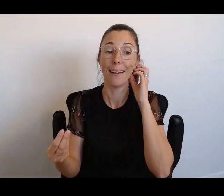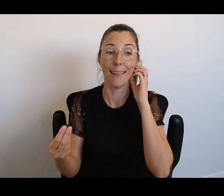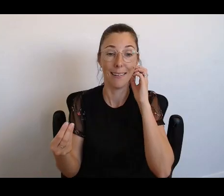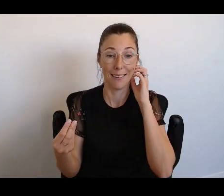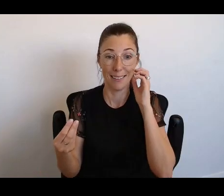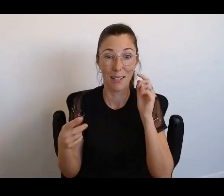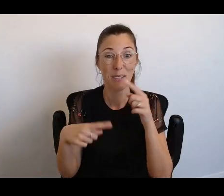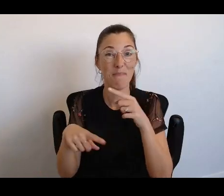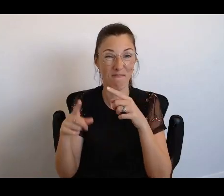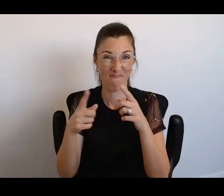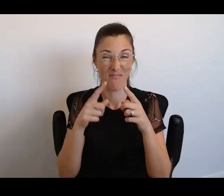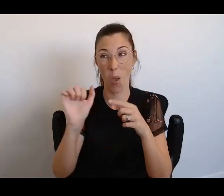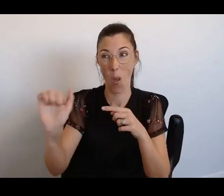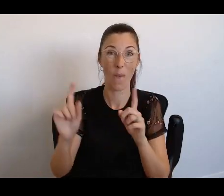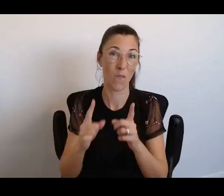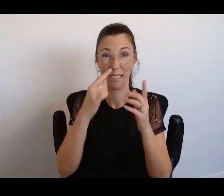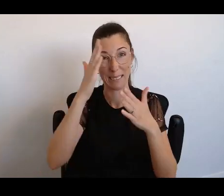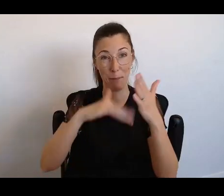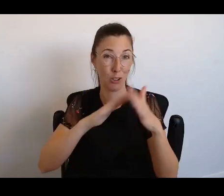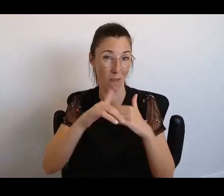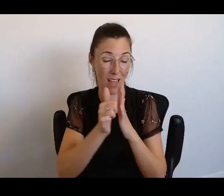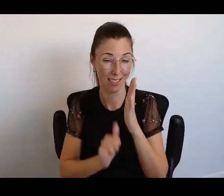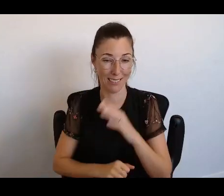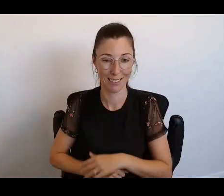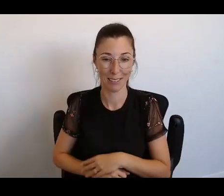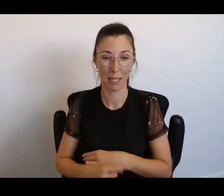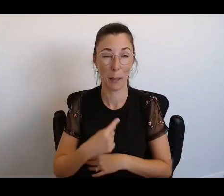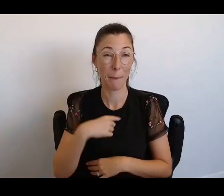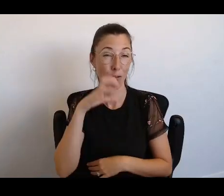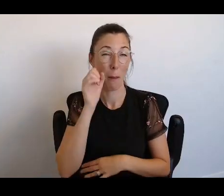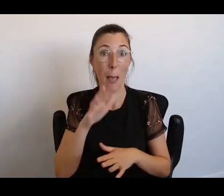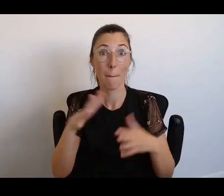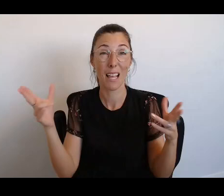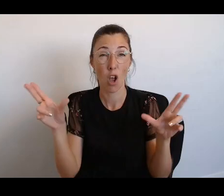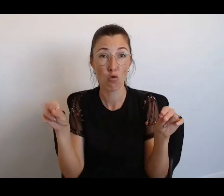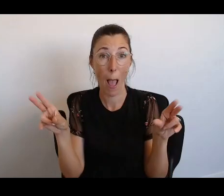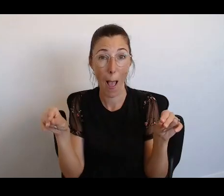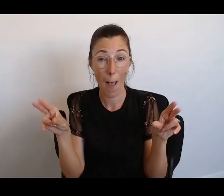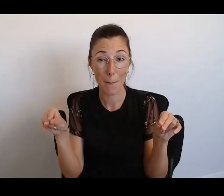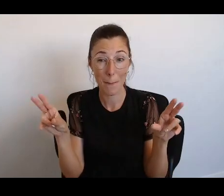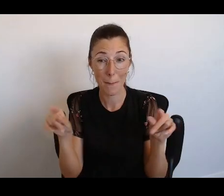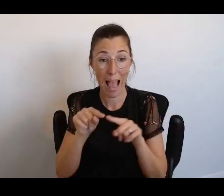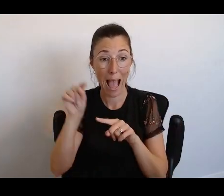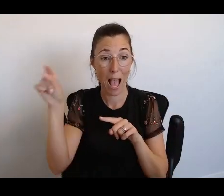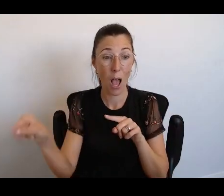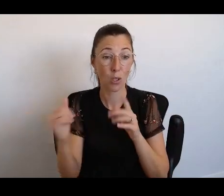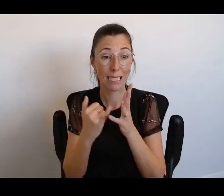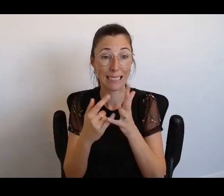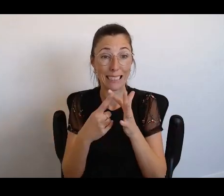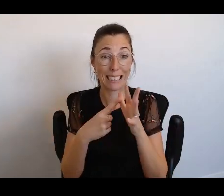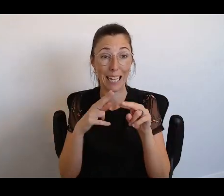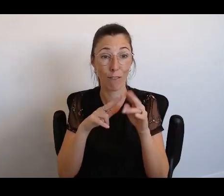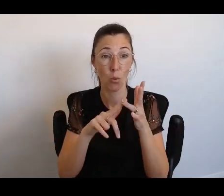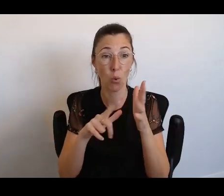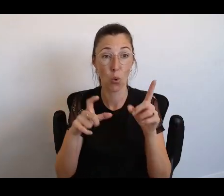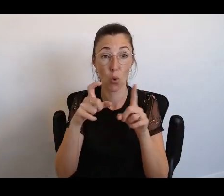art. For me, I affectionately remember the Big Crab outside of Muddy's seafood restaurant in Cardwell, my own hometown